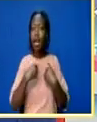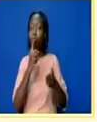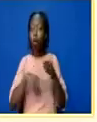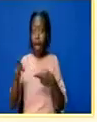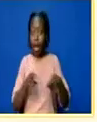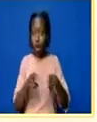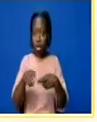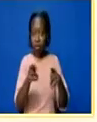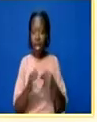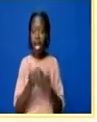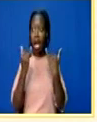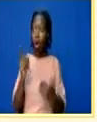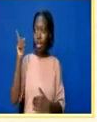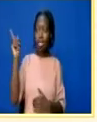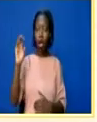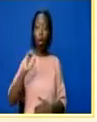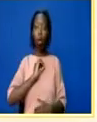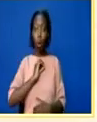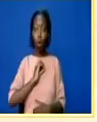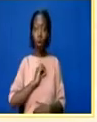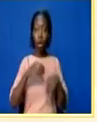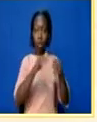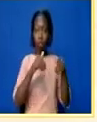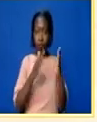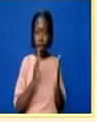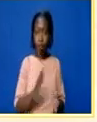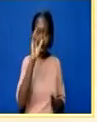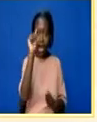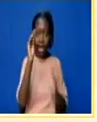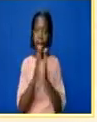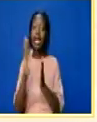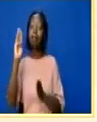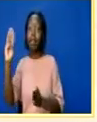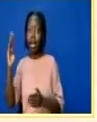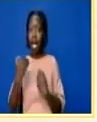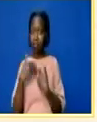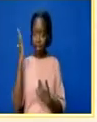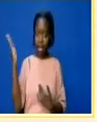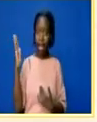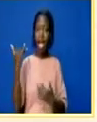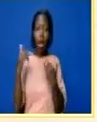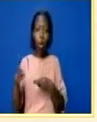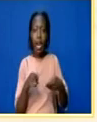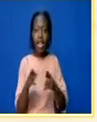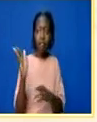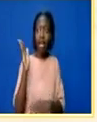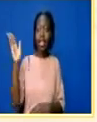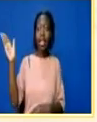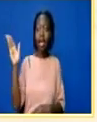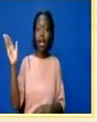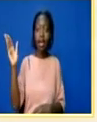automatically, this was owned by farmer A, farmer B. This land here, the river, is the